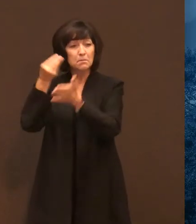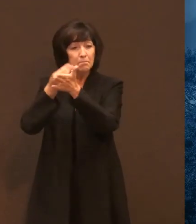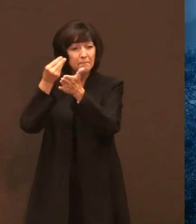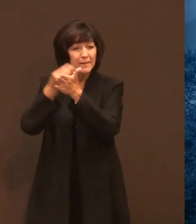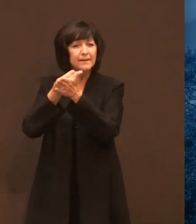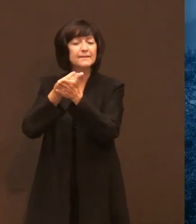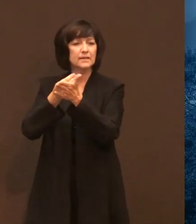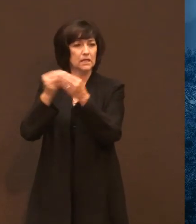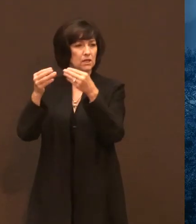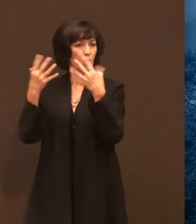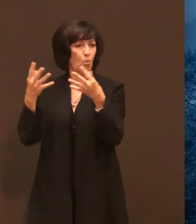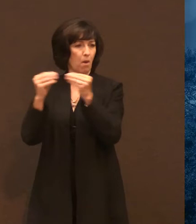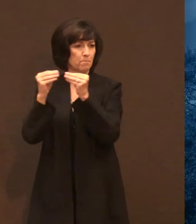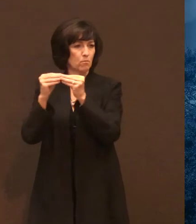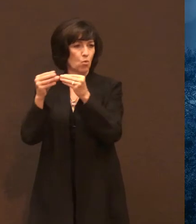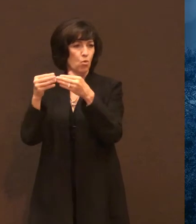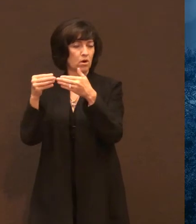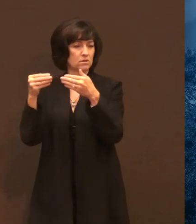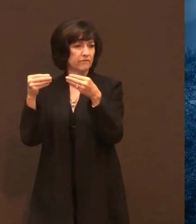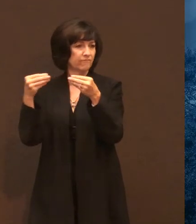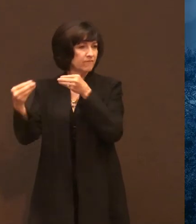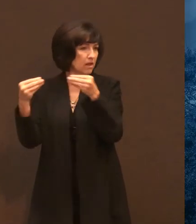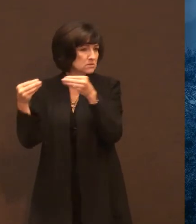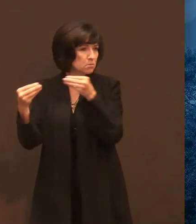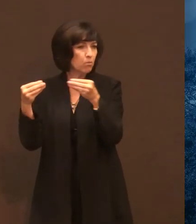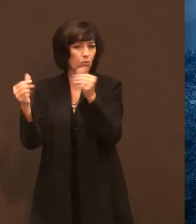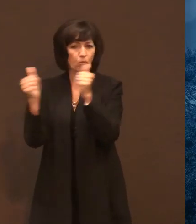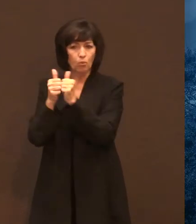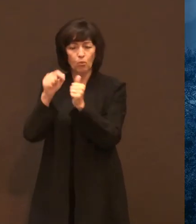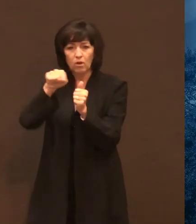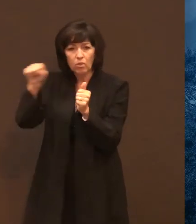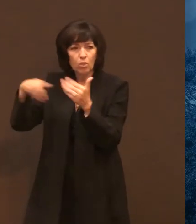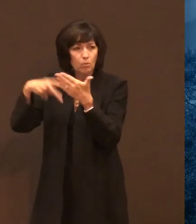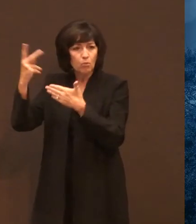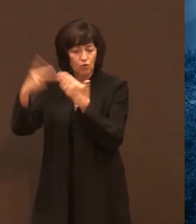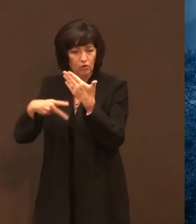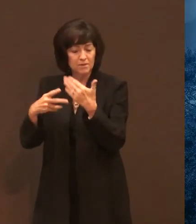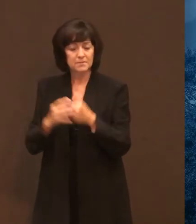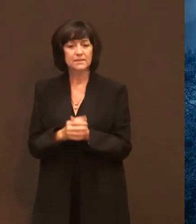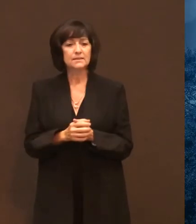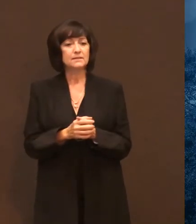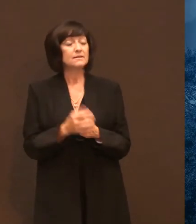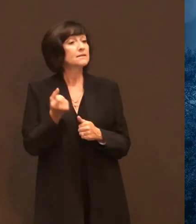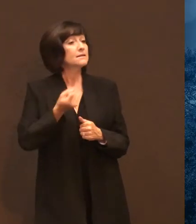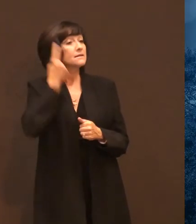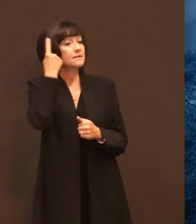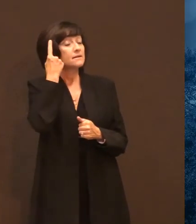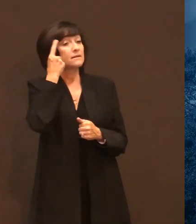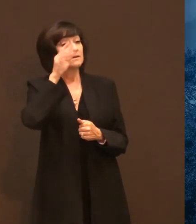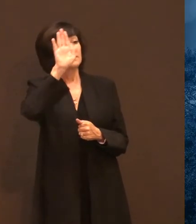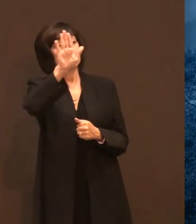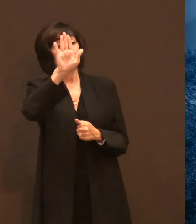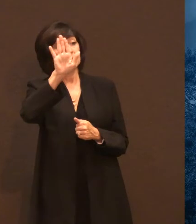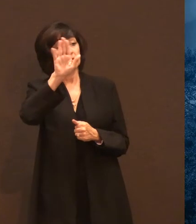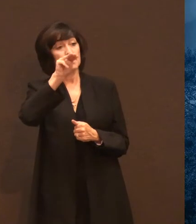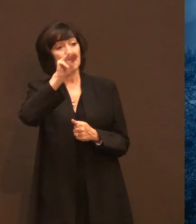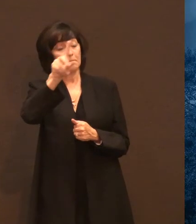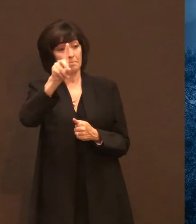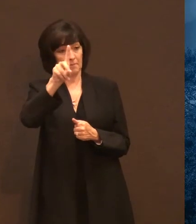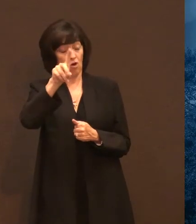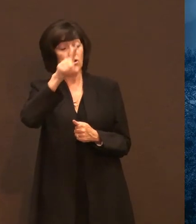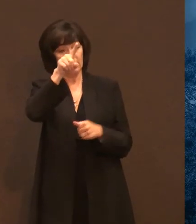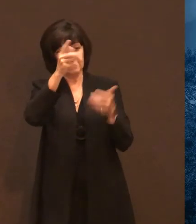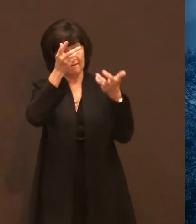good partner for us. The problem with respect to the beaches is he has allowed the beaches, in Ocean City in